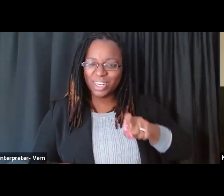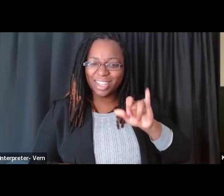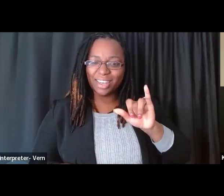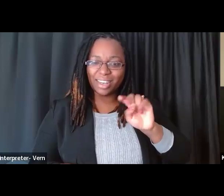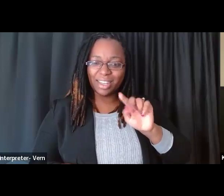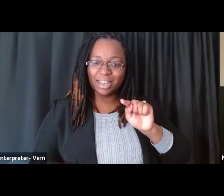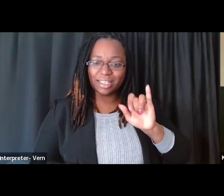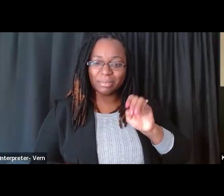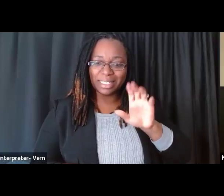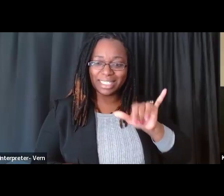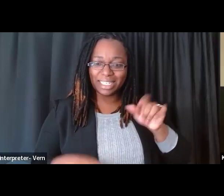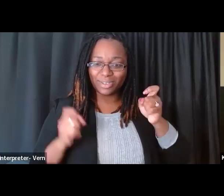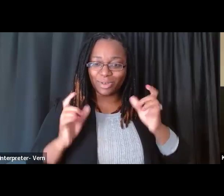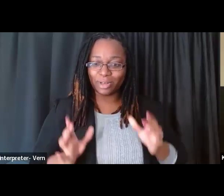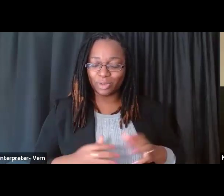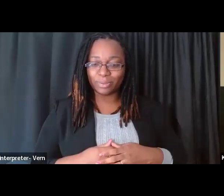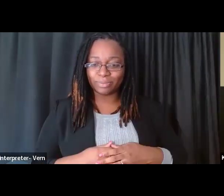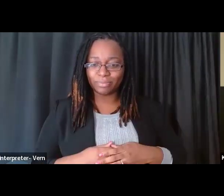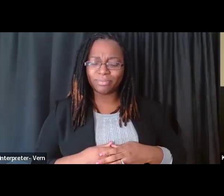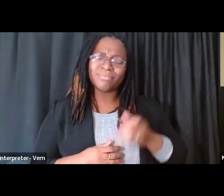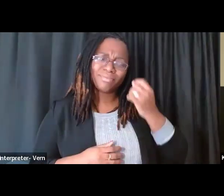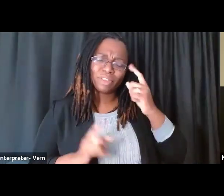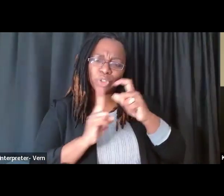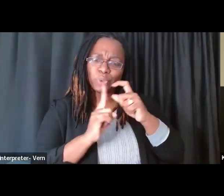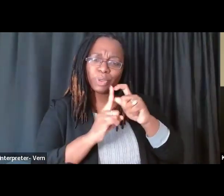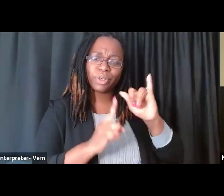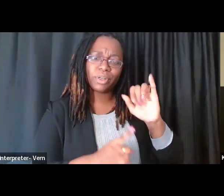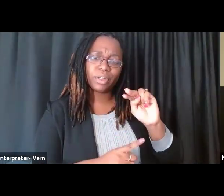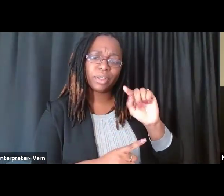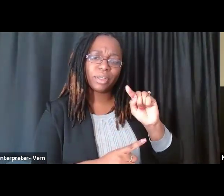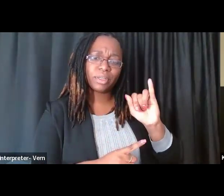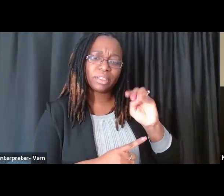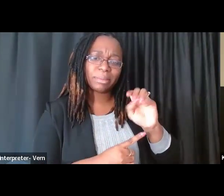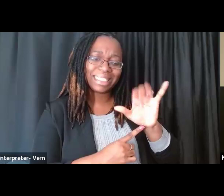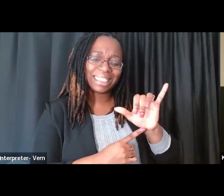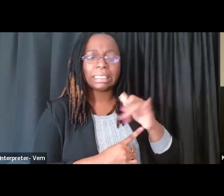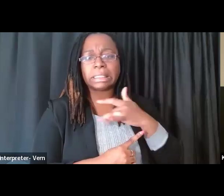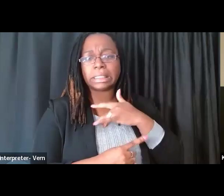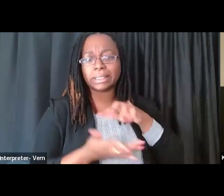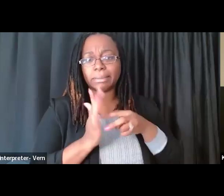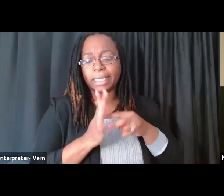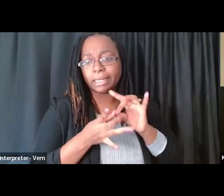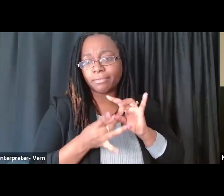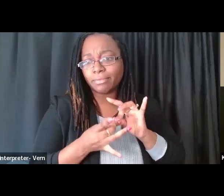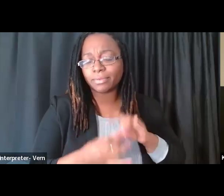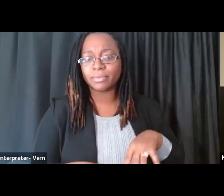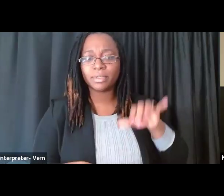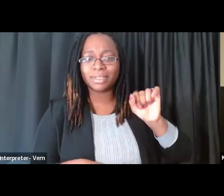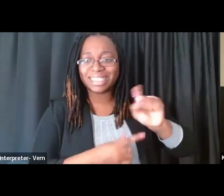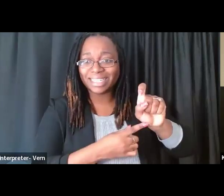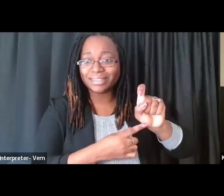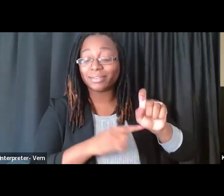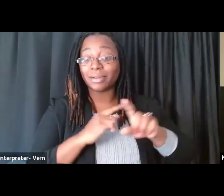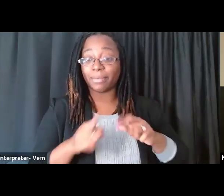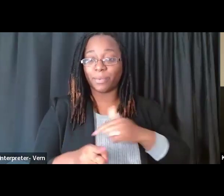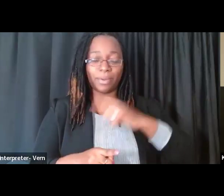director. We understand the word intimacy. When we're speaking of sexual or physical relations, we think about intimacy when